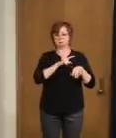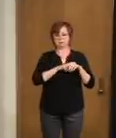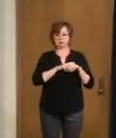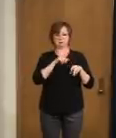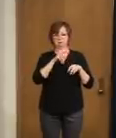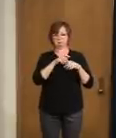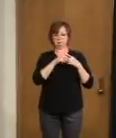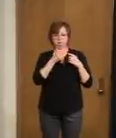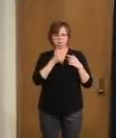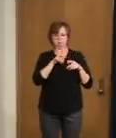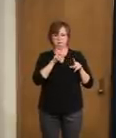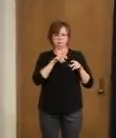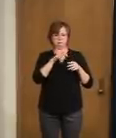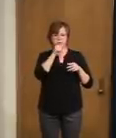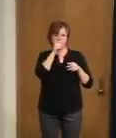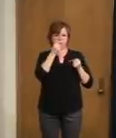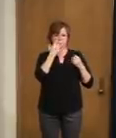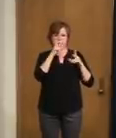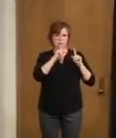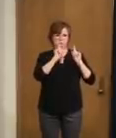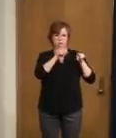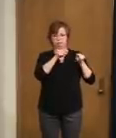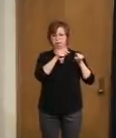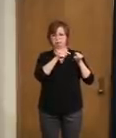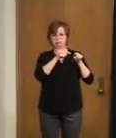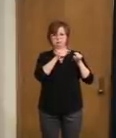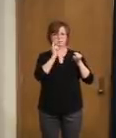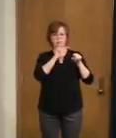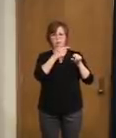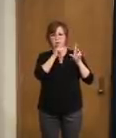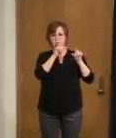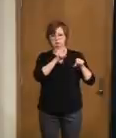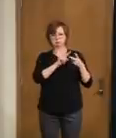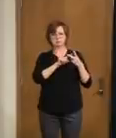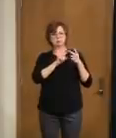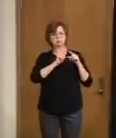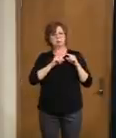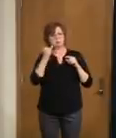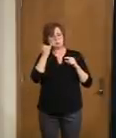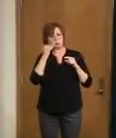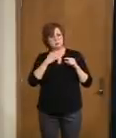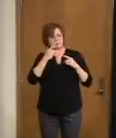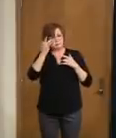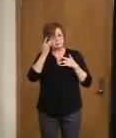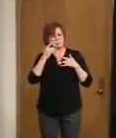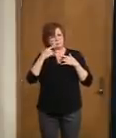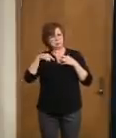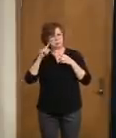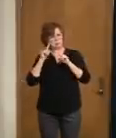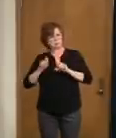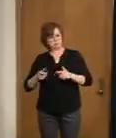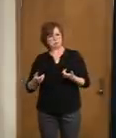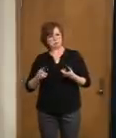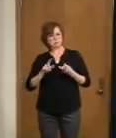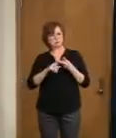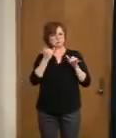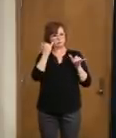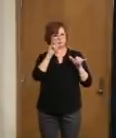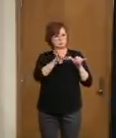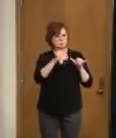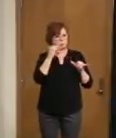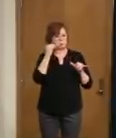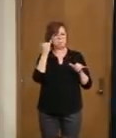and again, if you have any symptoms or any concerns, please seek testing. It's essential to stay at home if you have any symptoms or concerns,